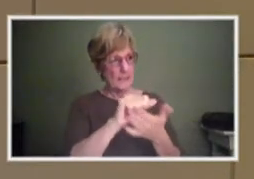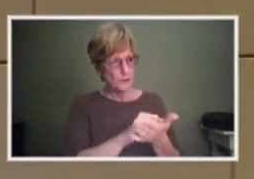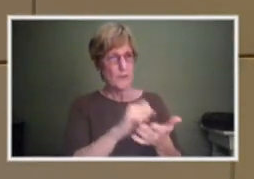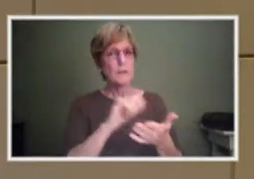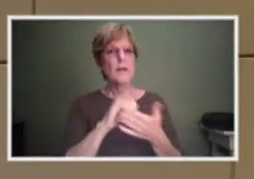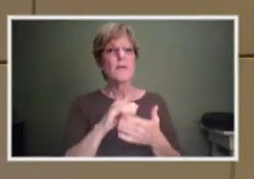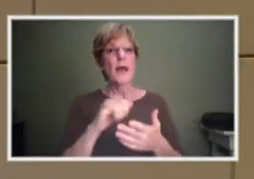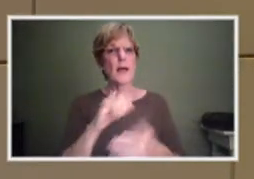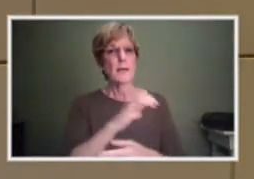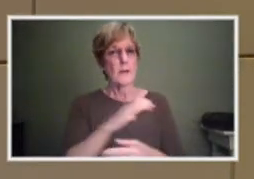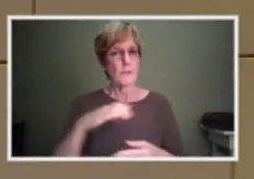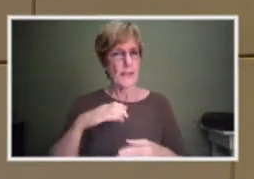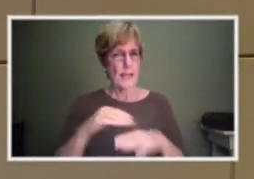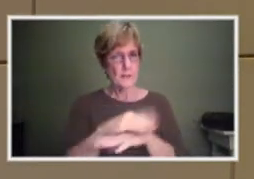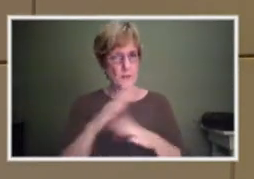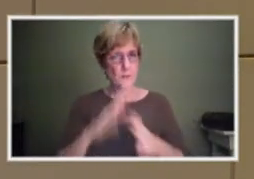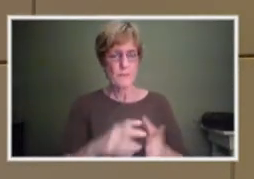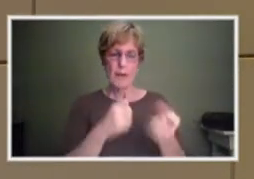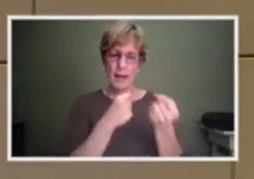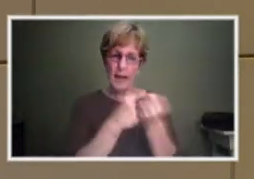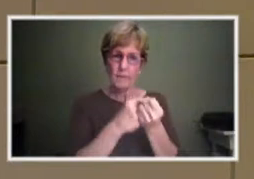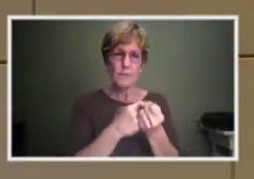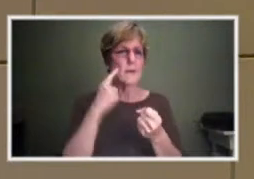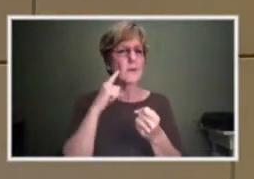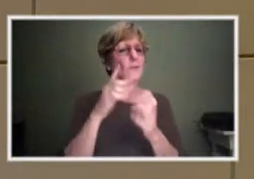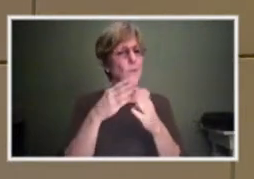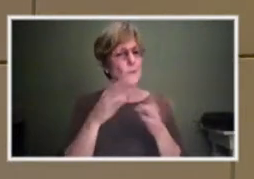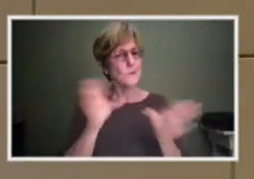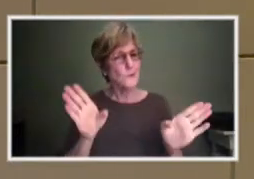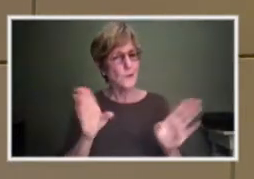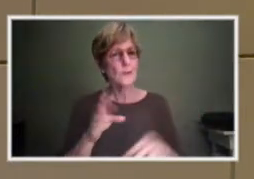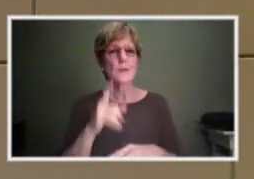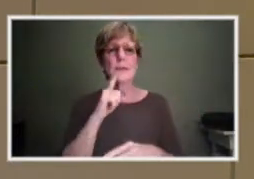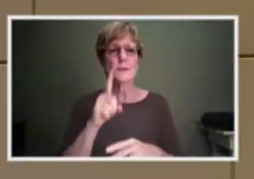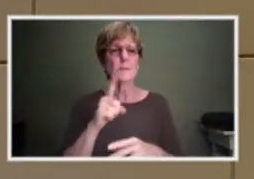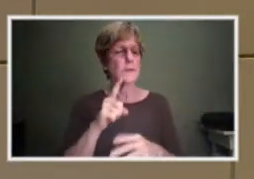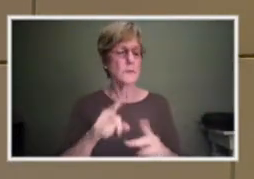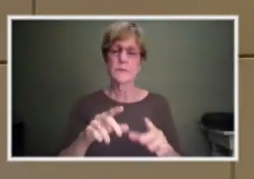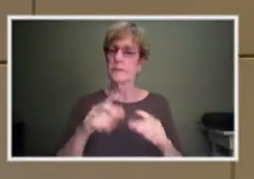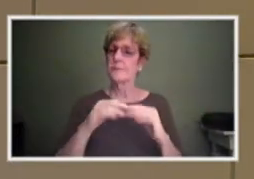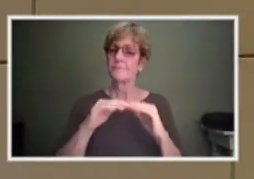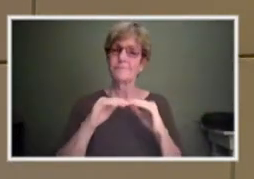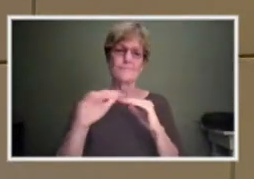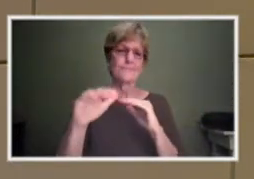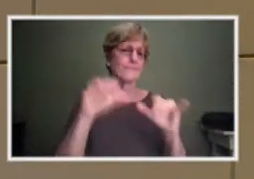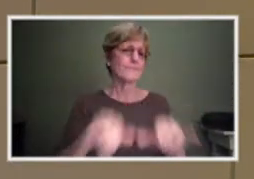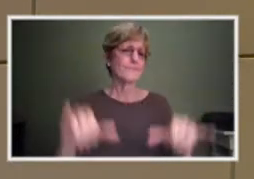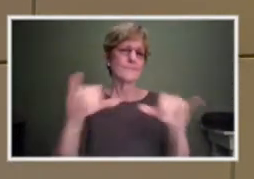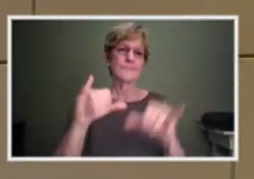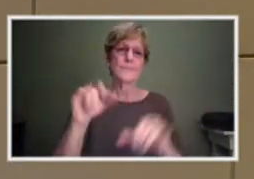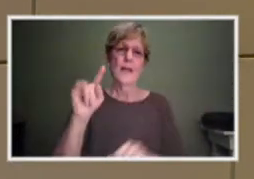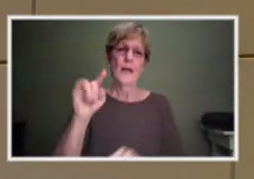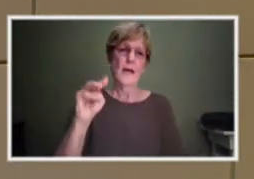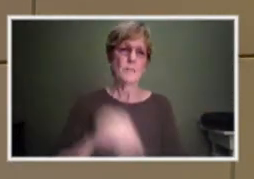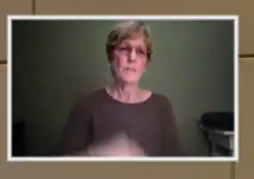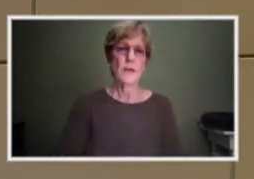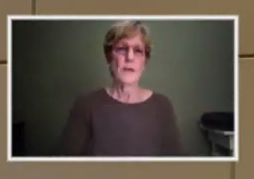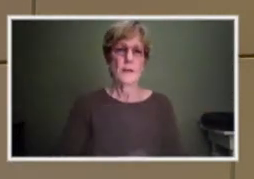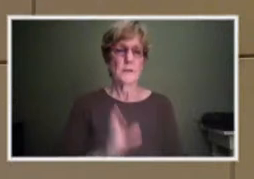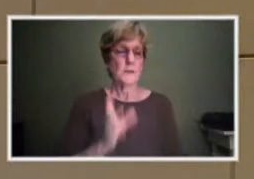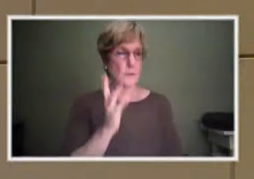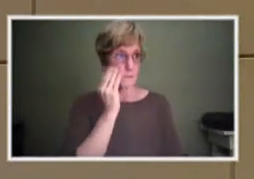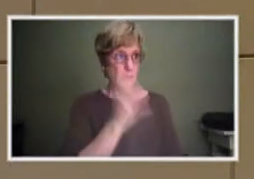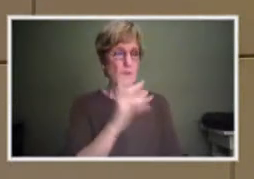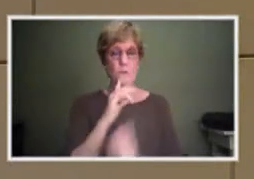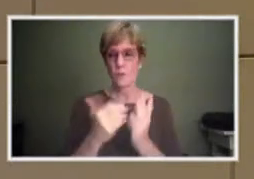members have been advocating for in general. It's been a standing item. So, you know, just a note of reference for our new